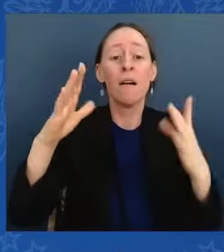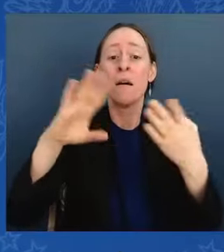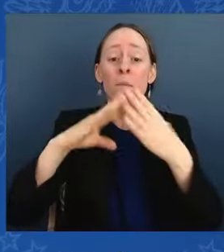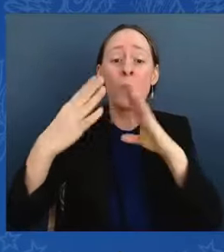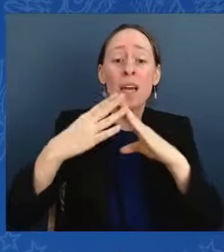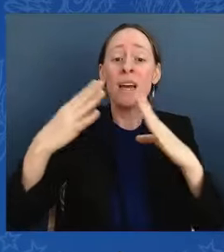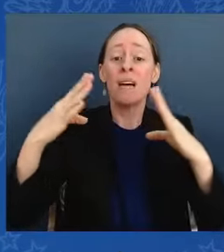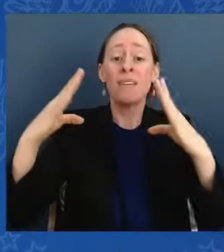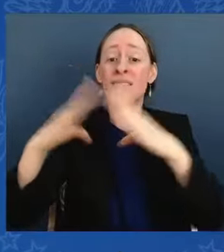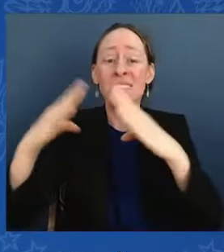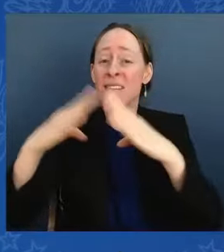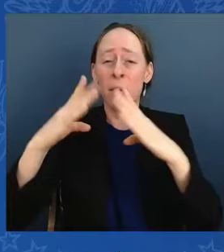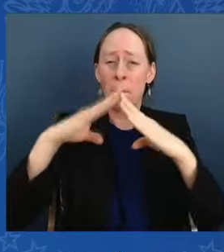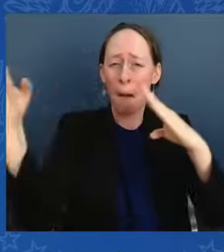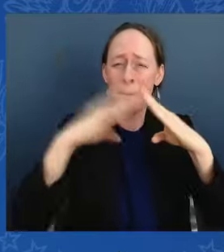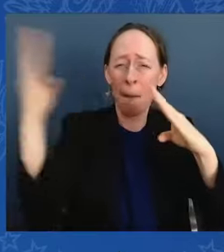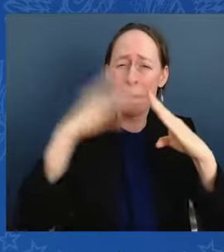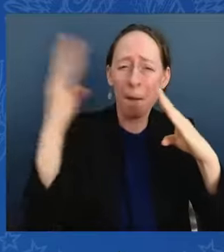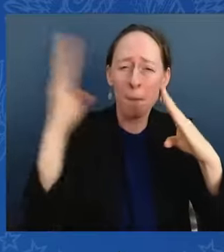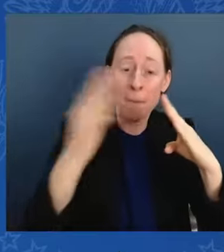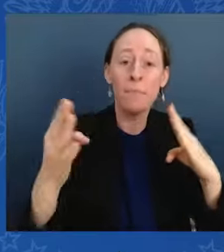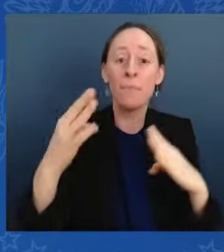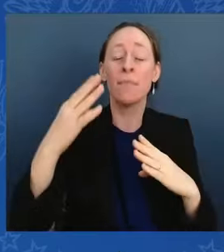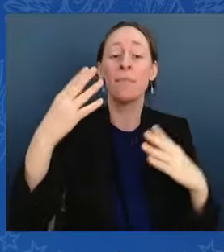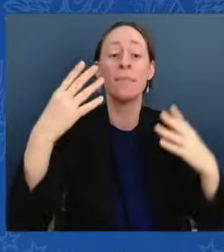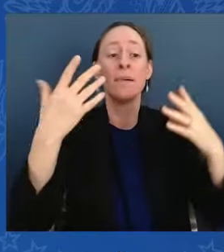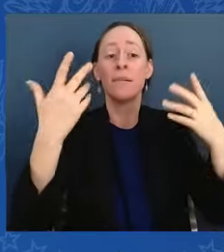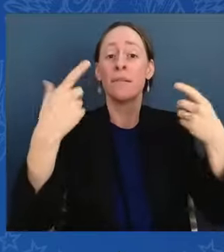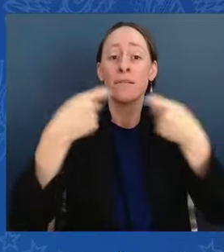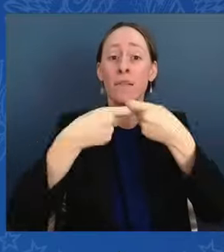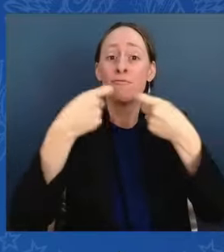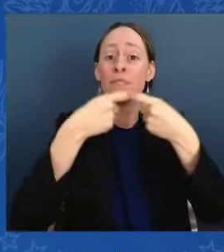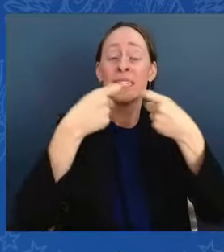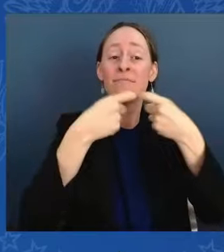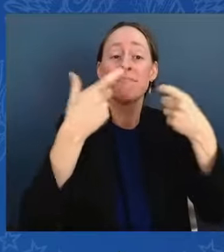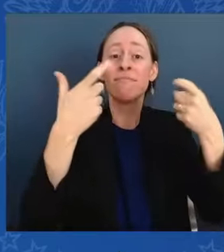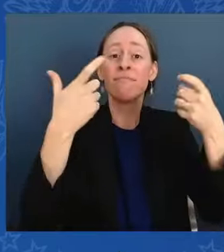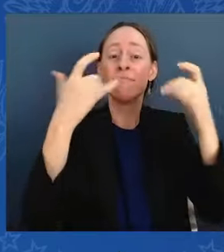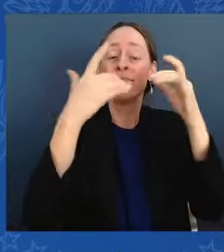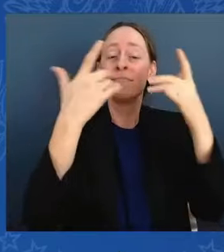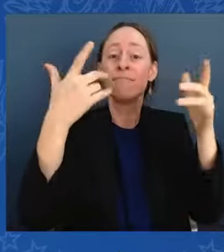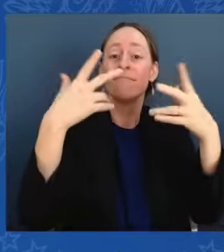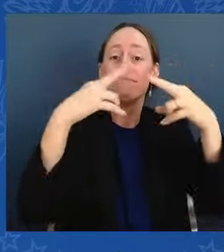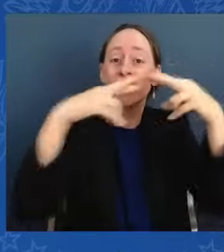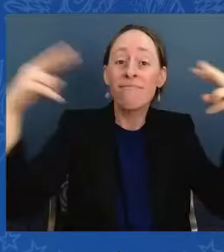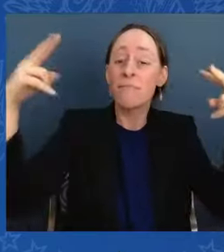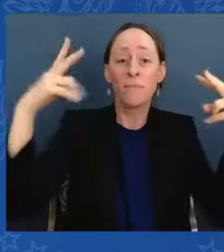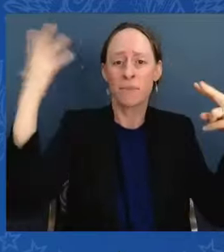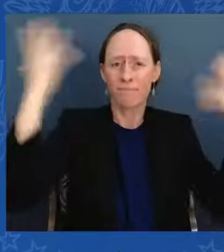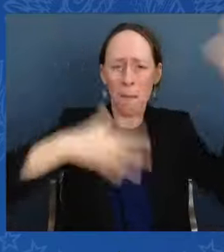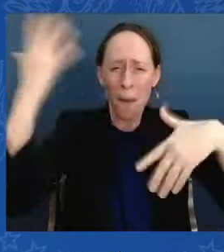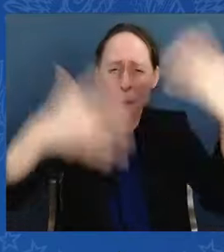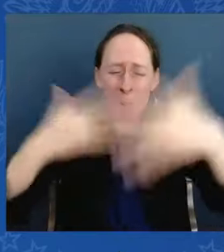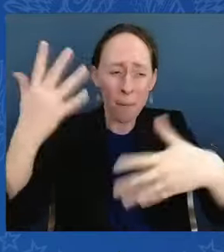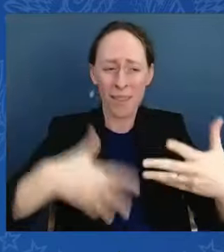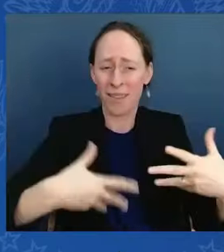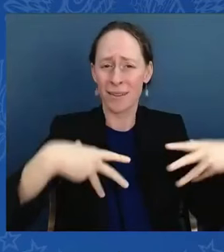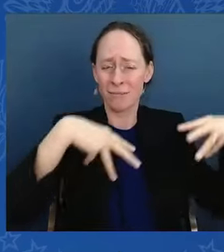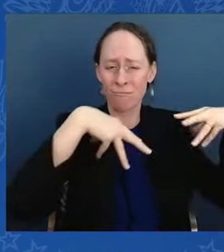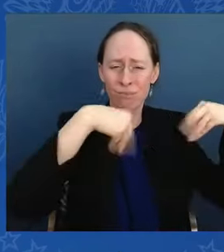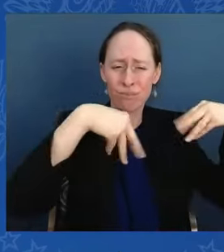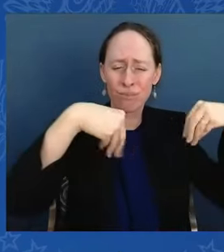lines, setting off loss of heat, electricity. Flooding wiped out homes. We were just down